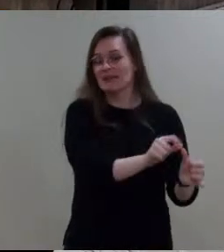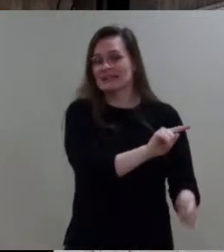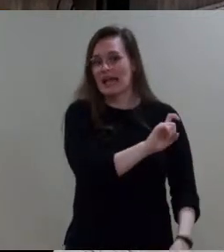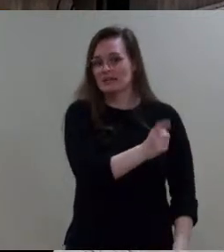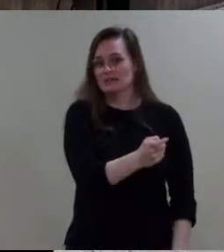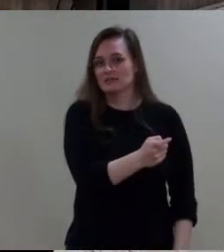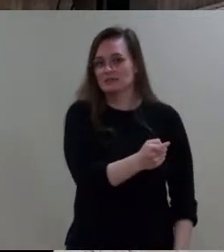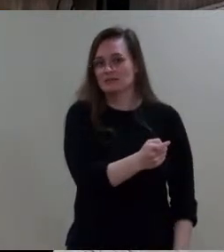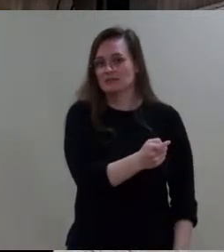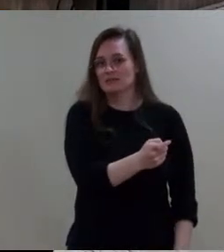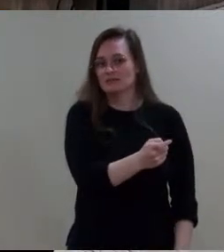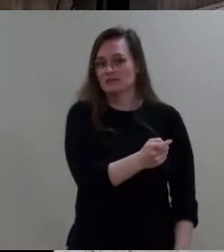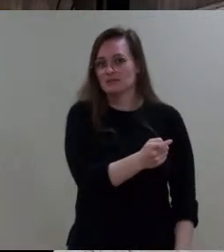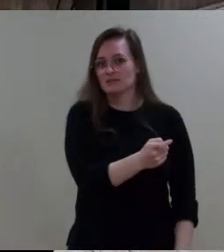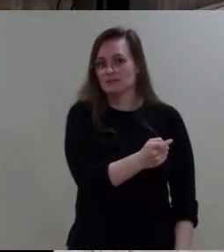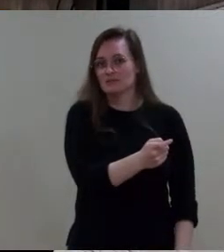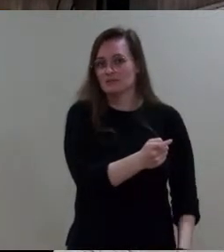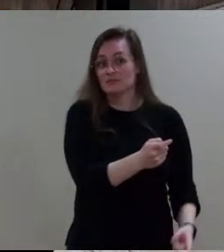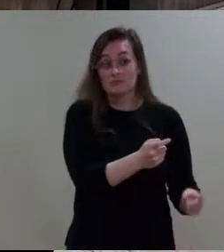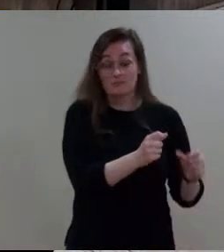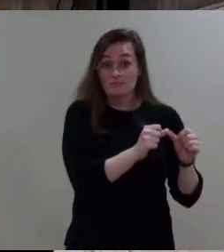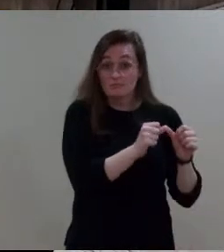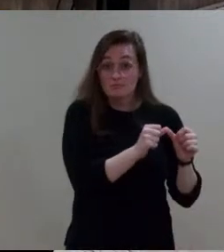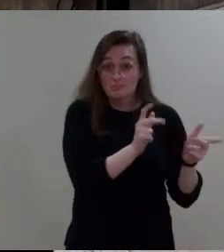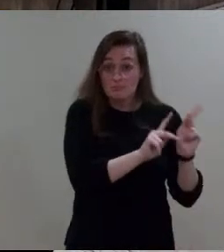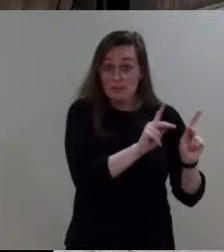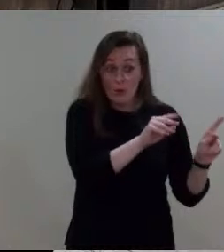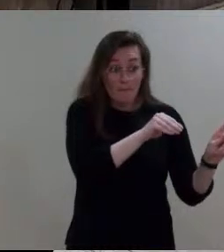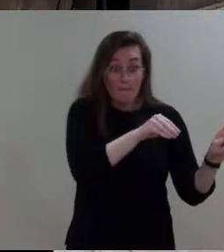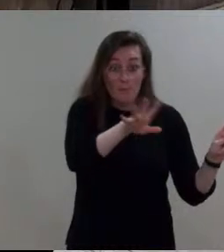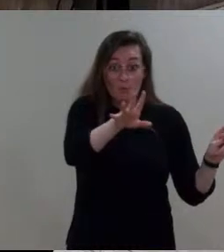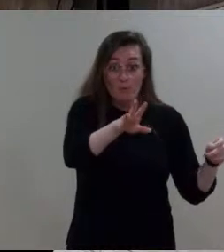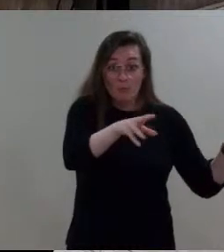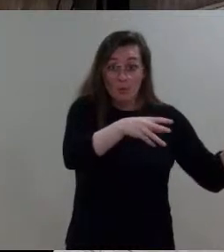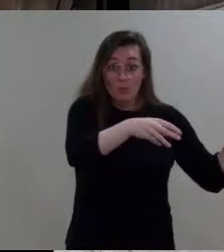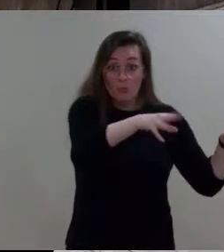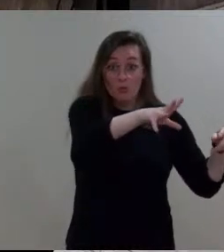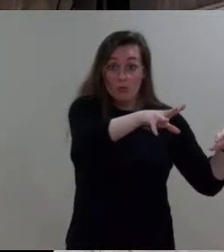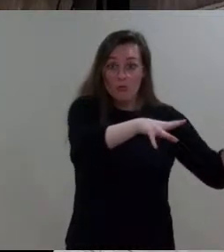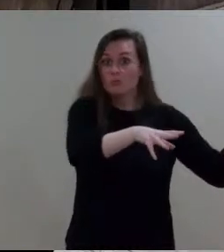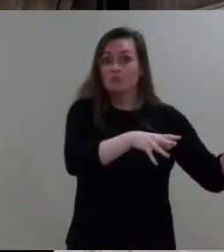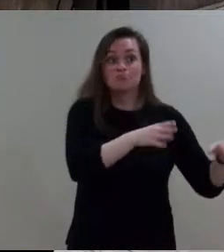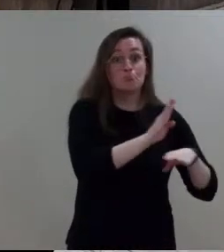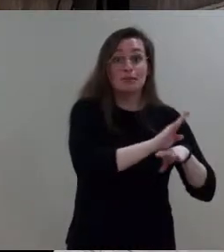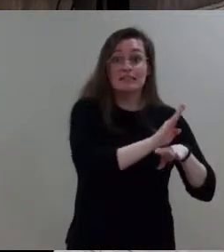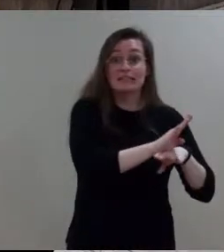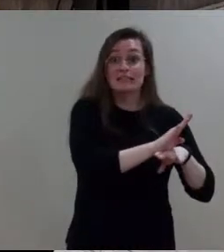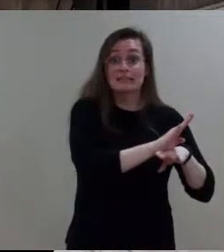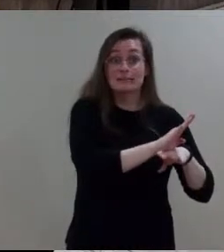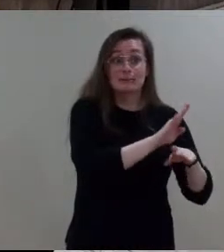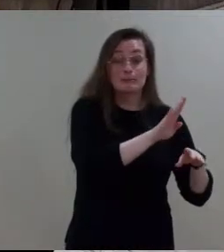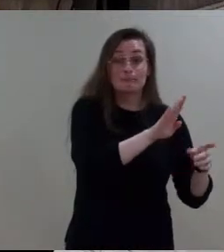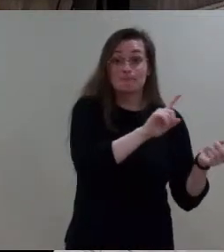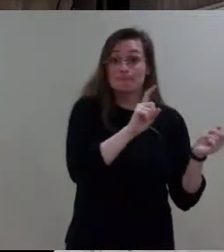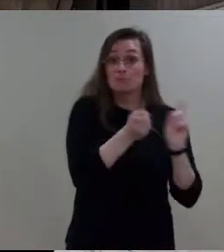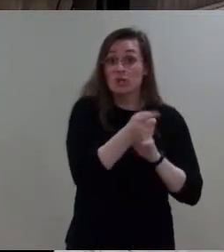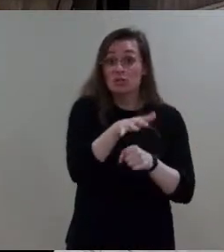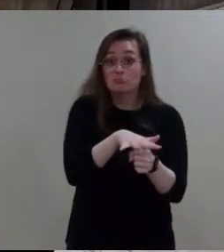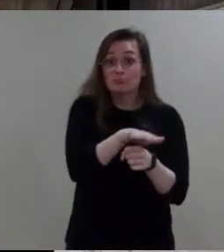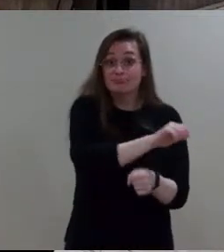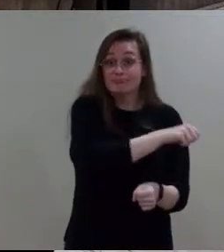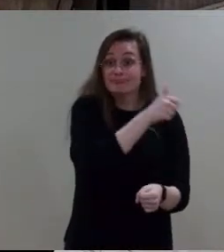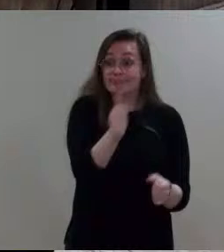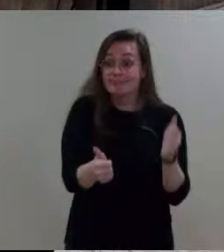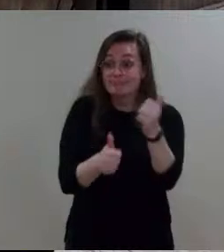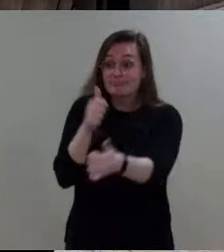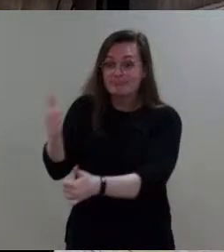None of them are suffering from people moving out, from businesses moving away. None of them.